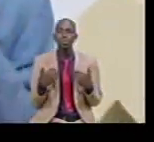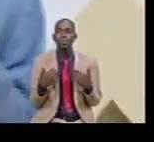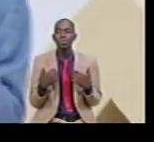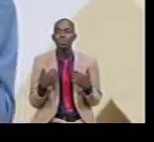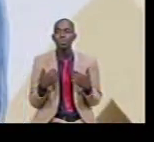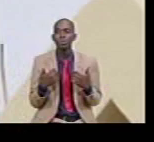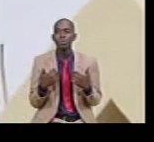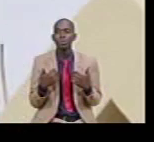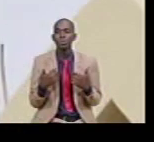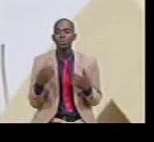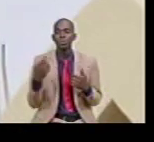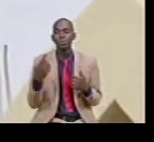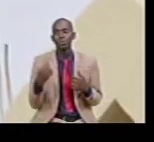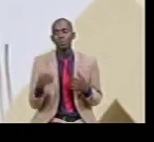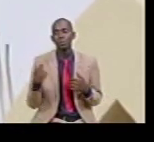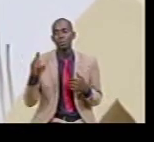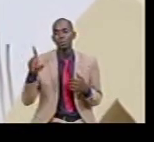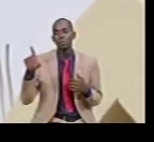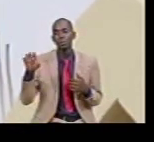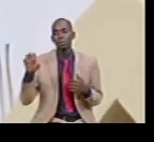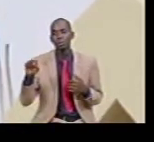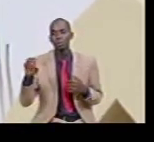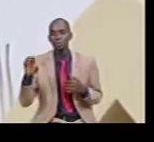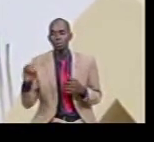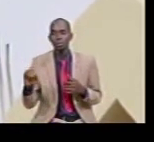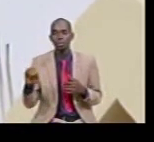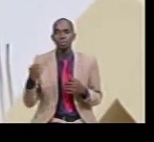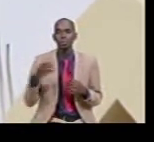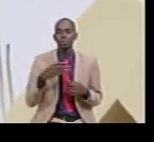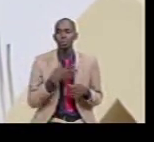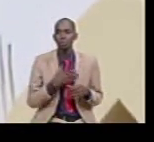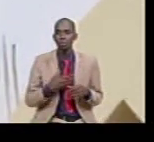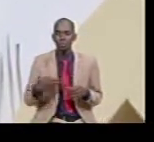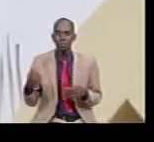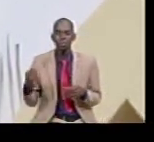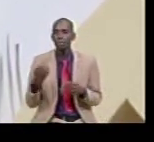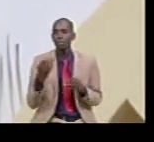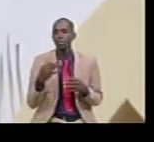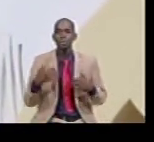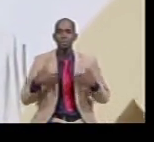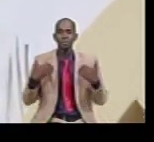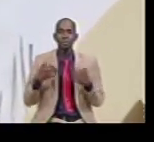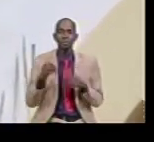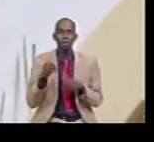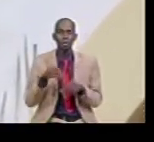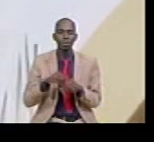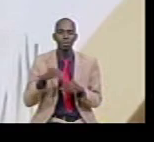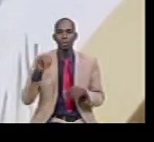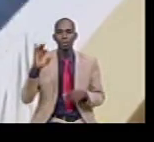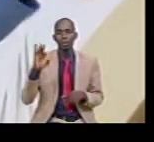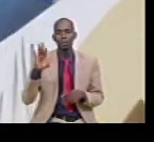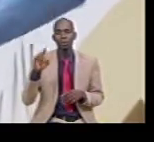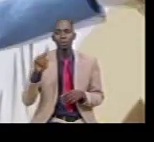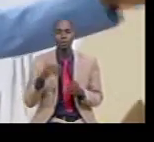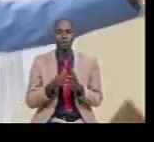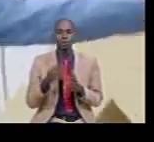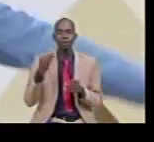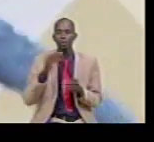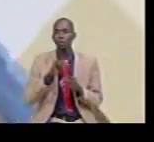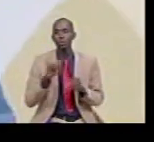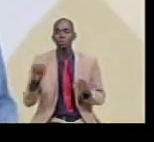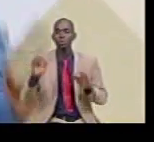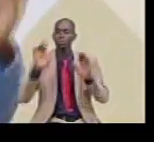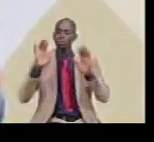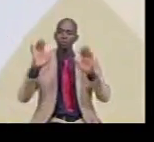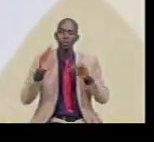youths, the DLSO, YPF, Yowikan, and other youths all over FCT. It was a wonderful time at the National Christian